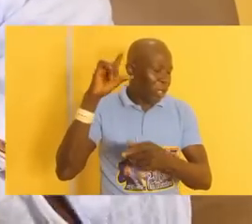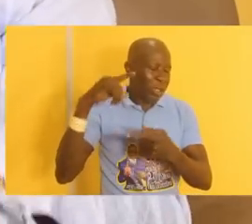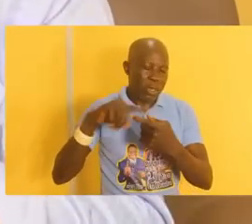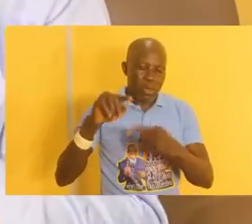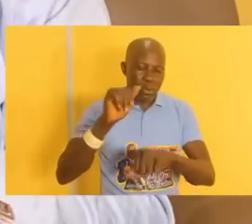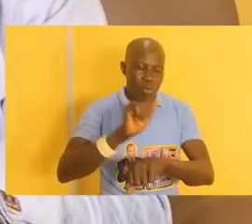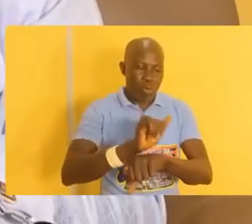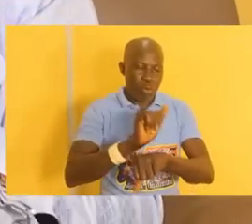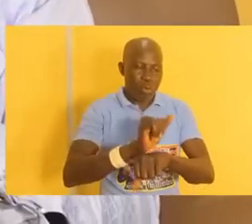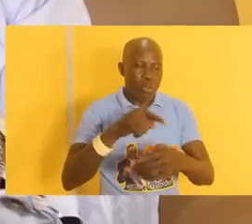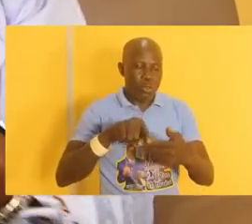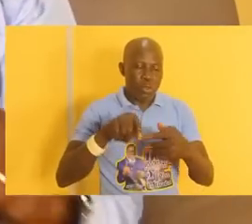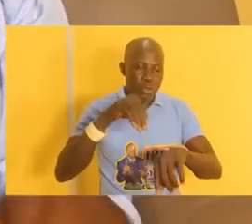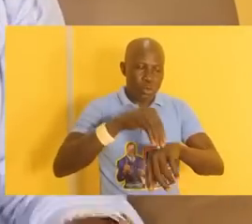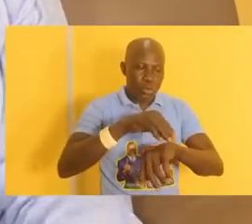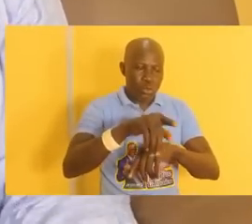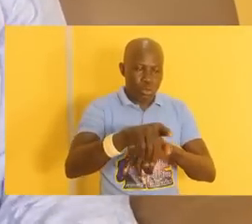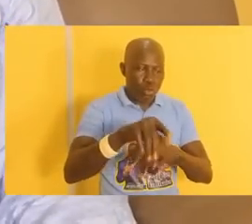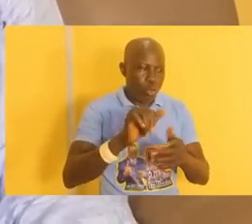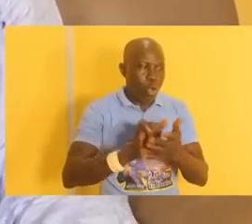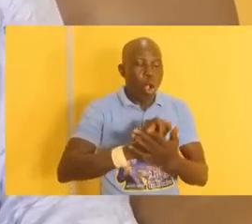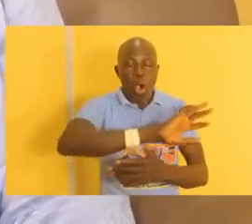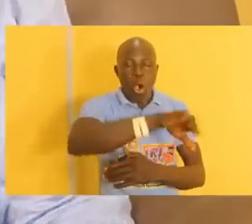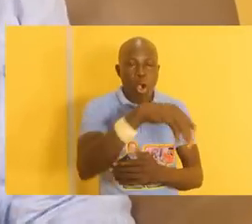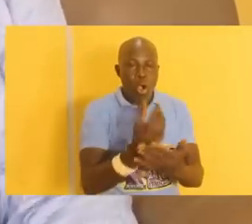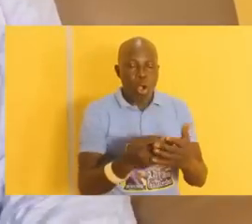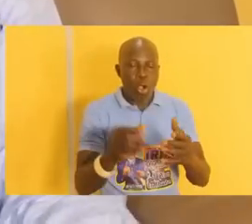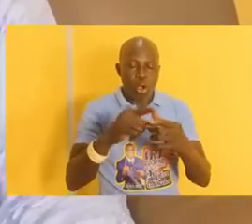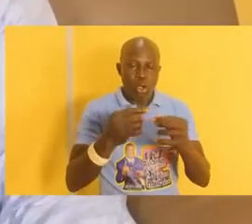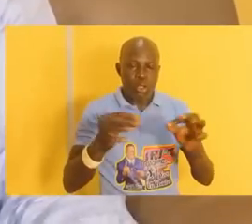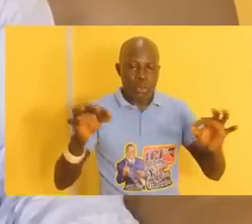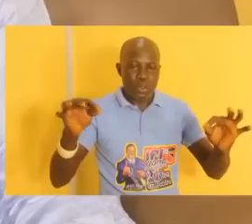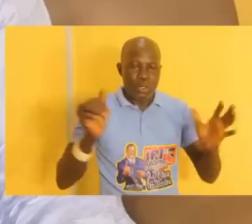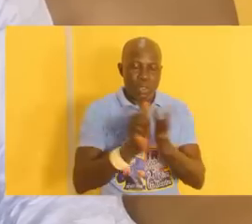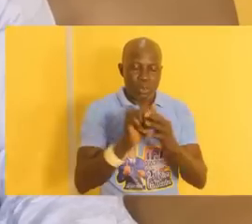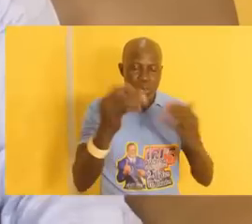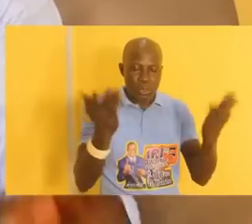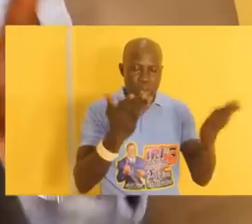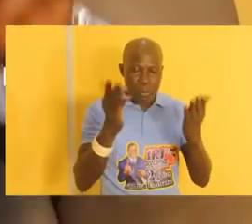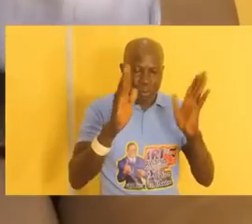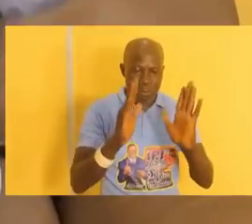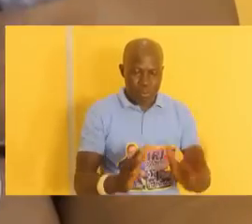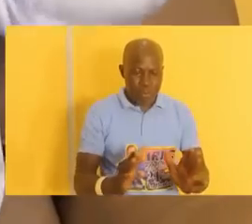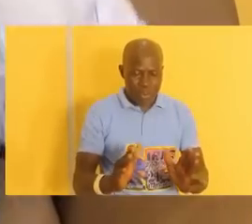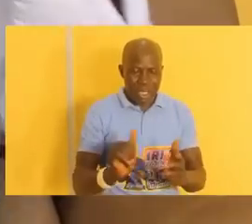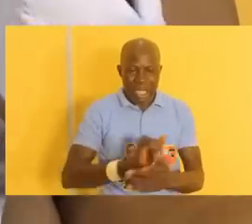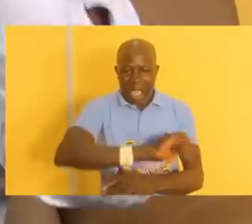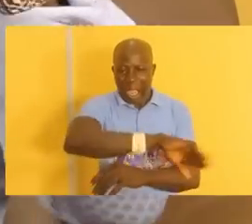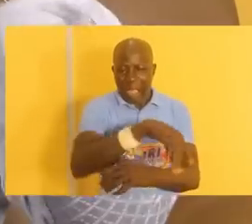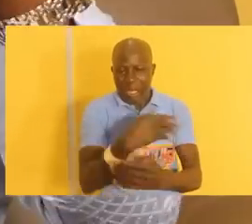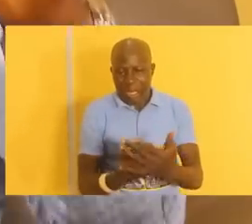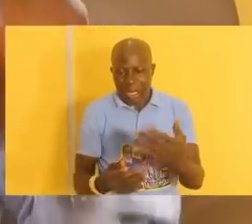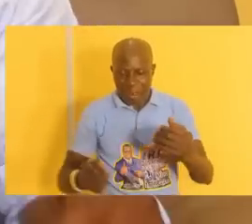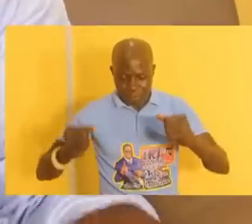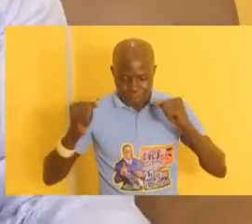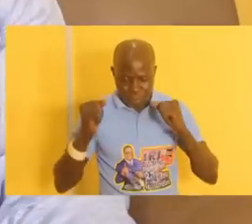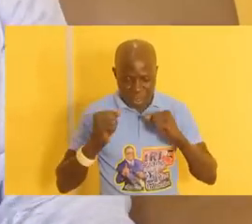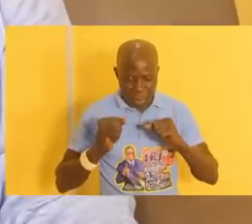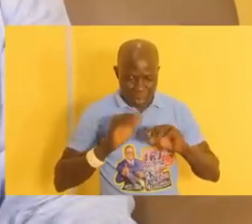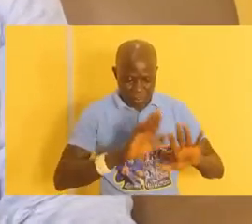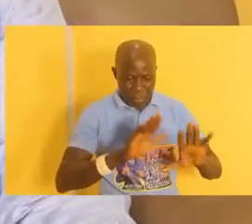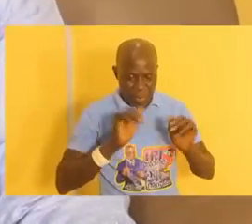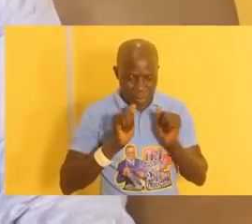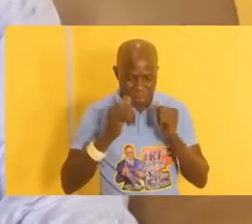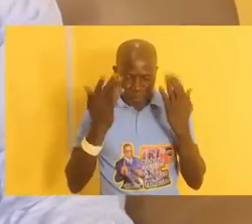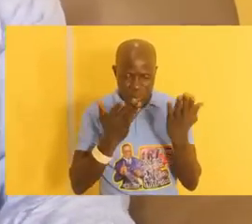This is the assignment God has sent me to you. Gbogbo emi ti se bi eru. Every spirit of slavery. Ati agbara ti se bi eru. Forces